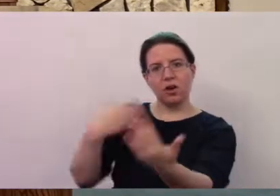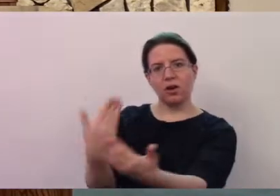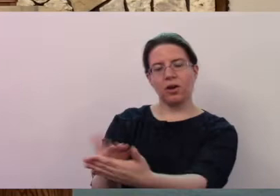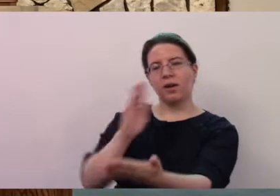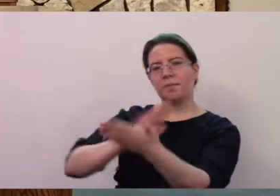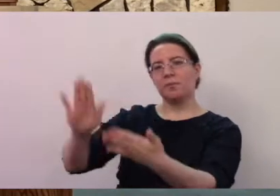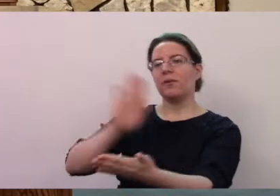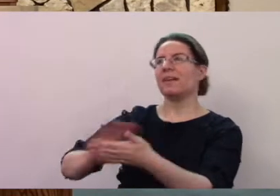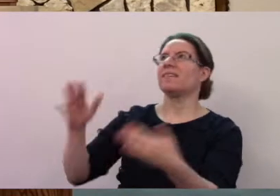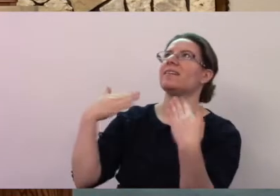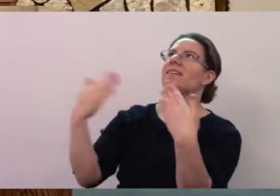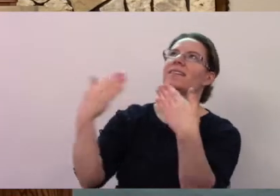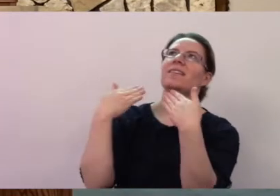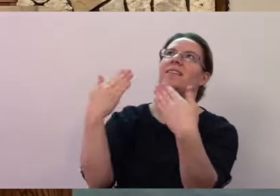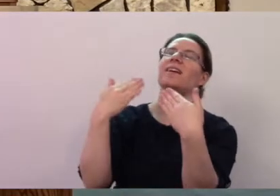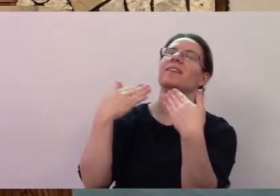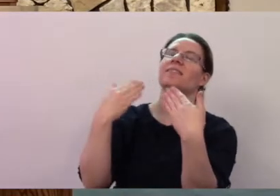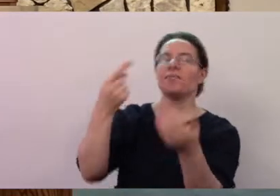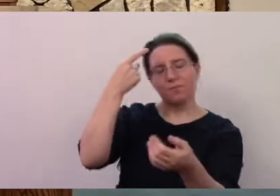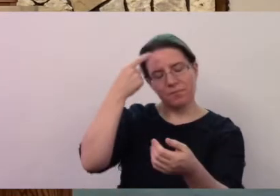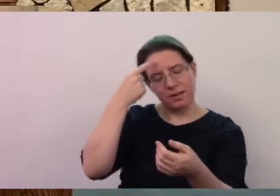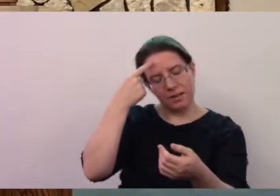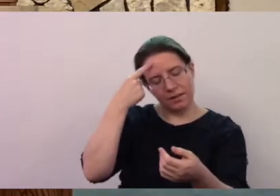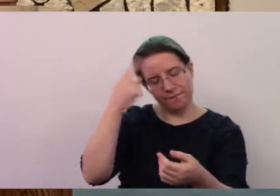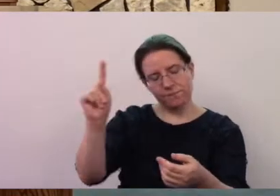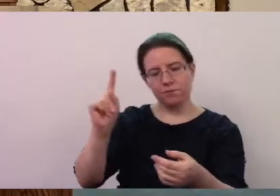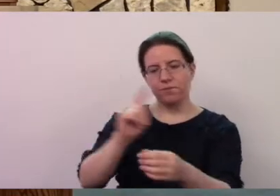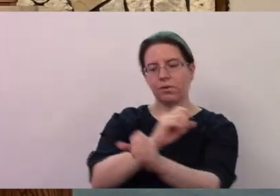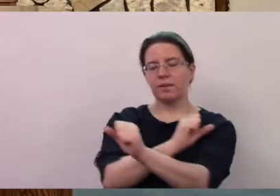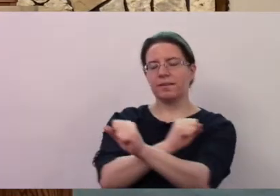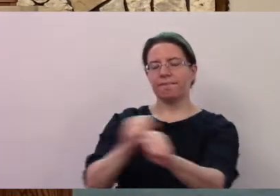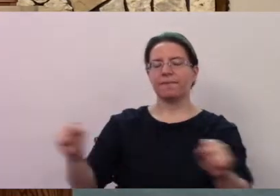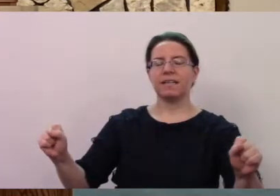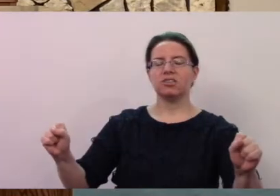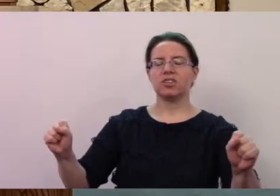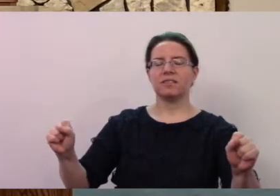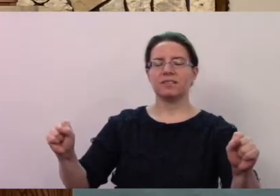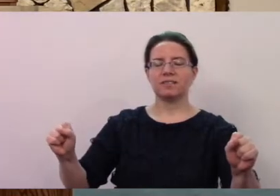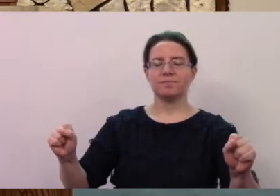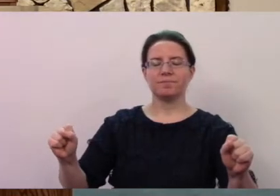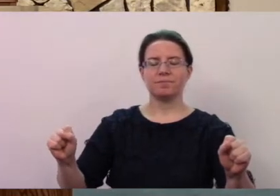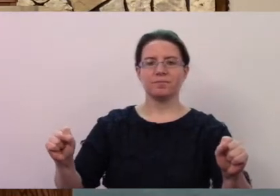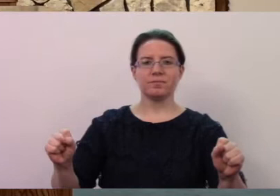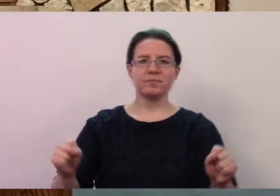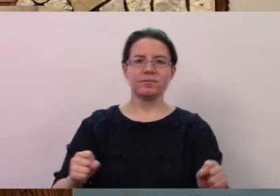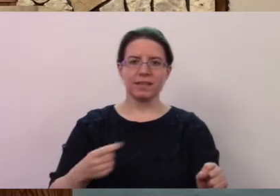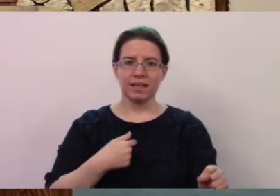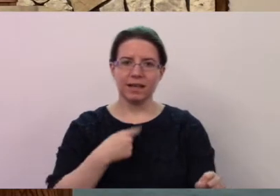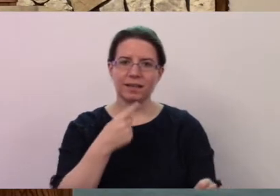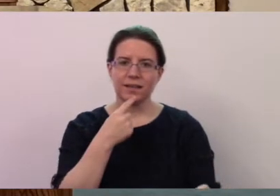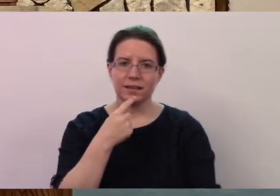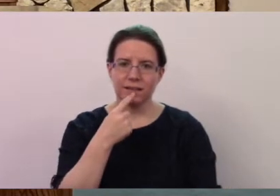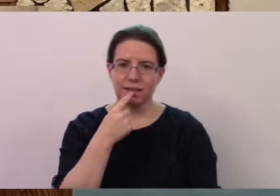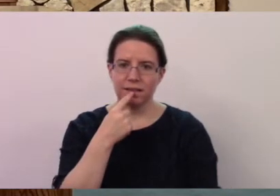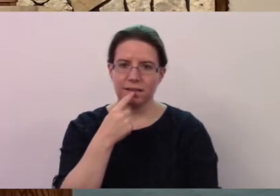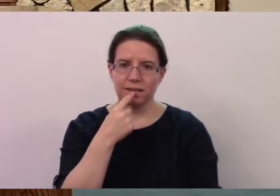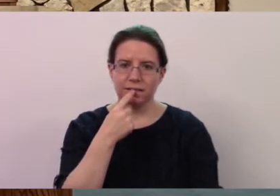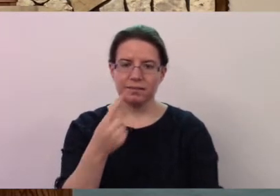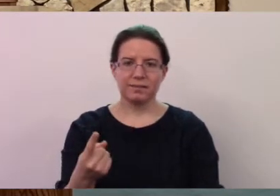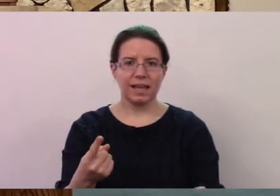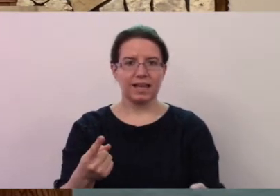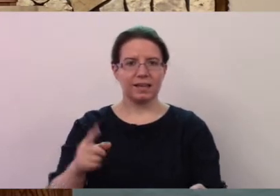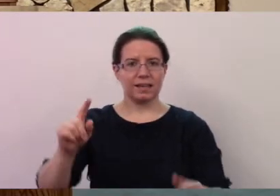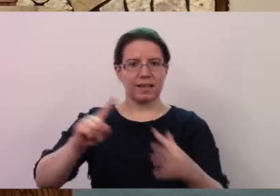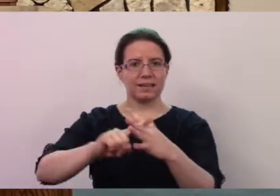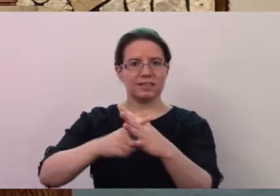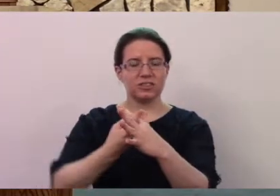him for their salvation. Right. Amen. Hallelujah. Hallelujah. I declare to you from the beginning that this month is